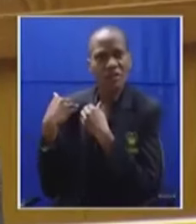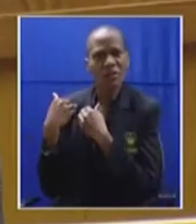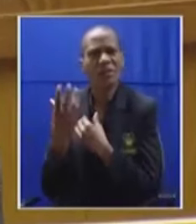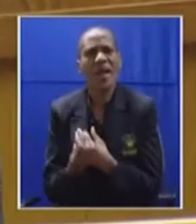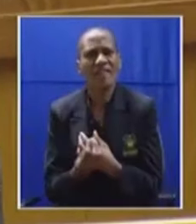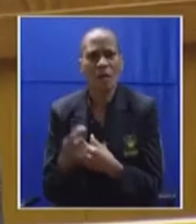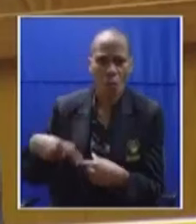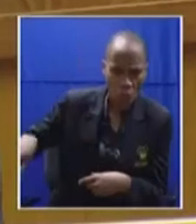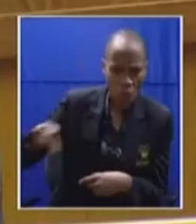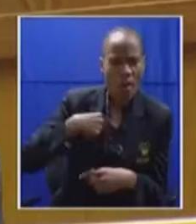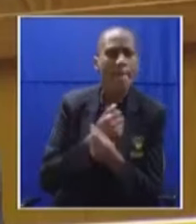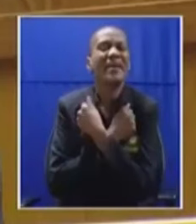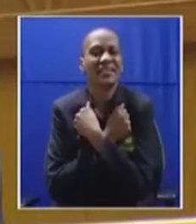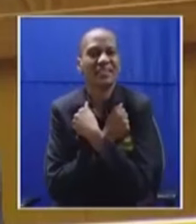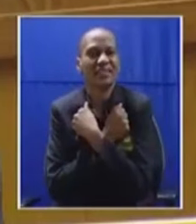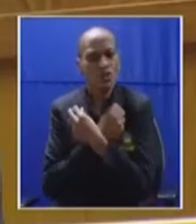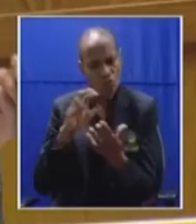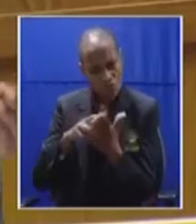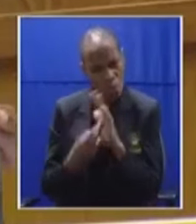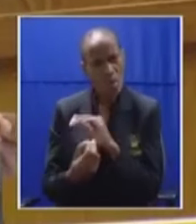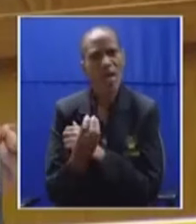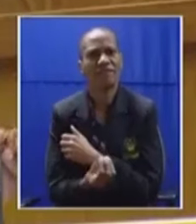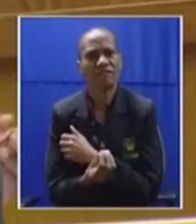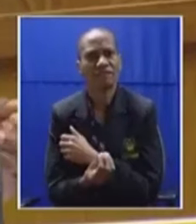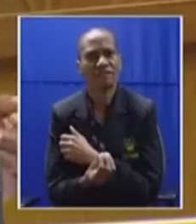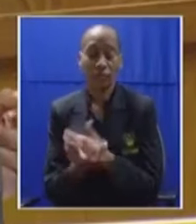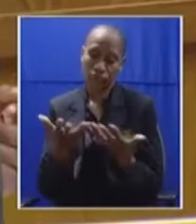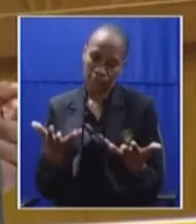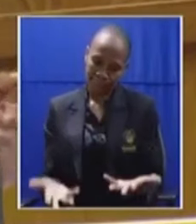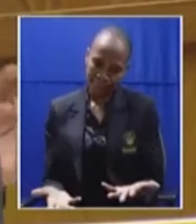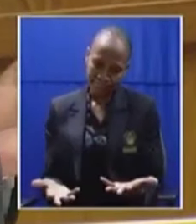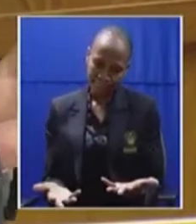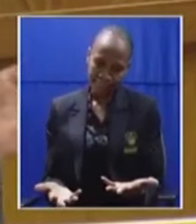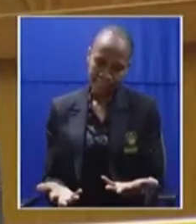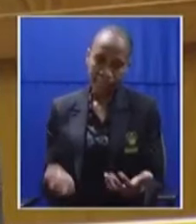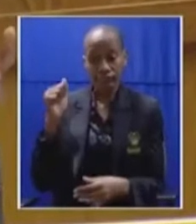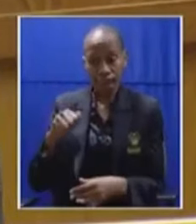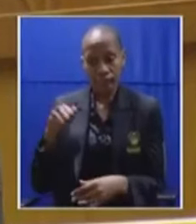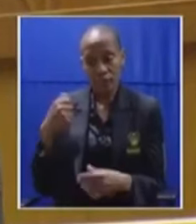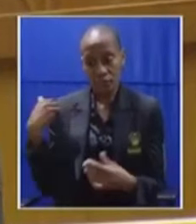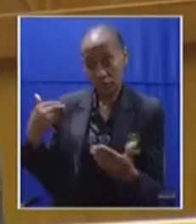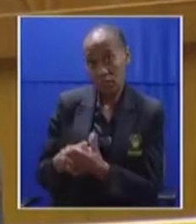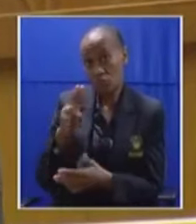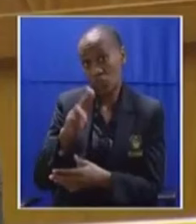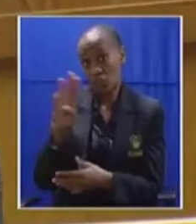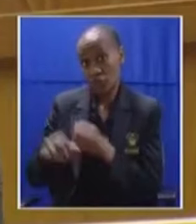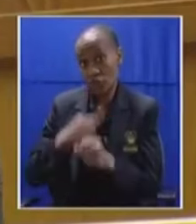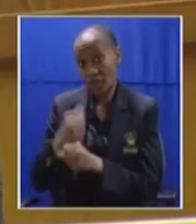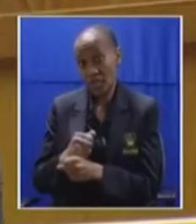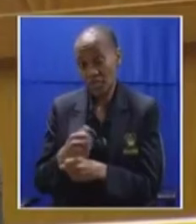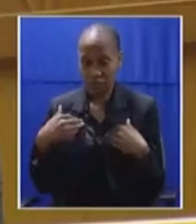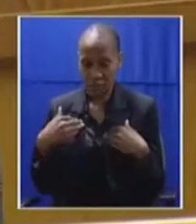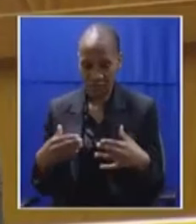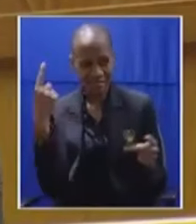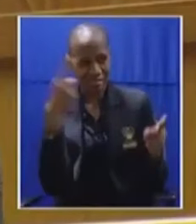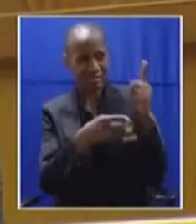parents. Because this is not a matter where, yes, after 24 years, we start pointing fingers at